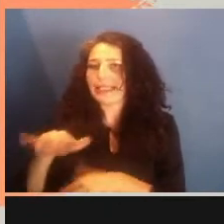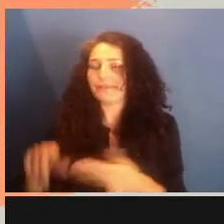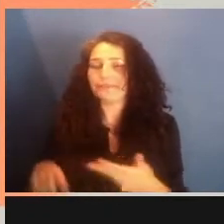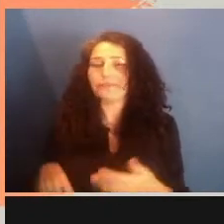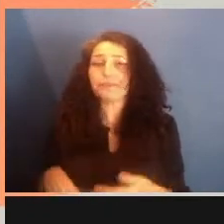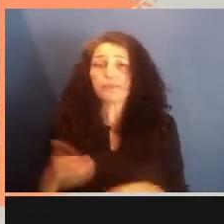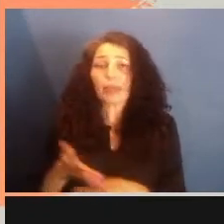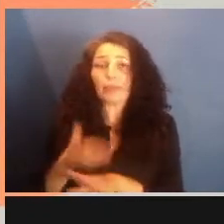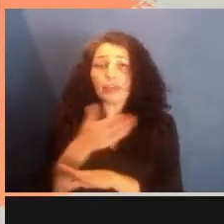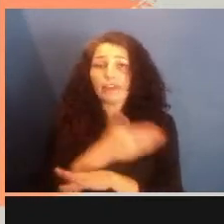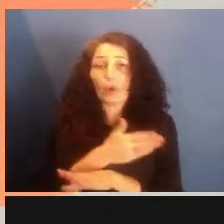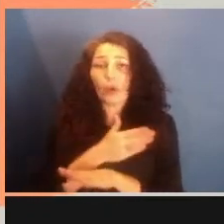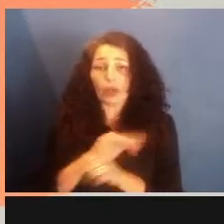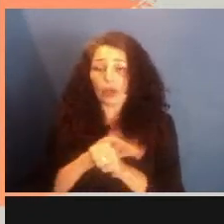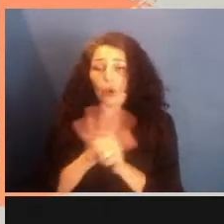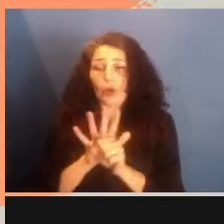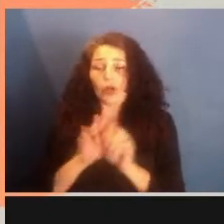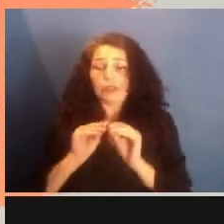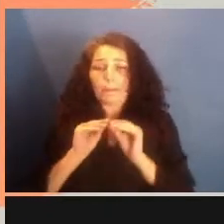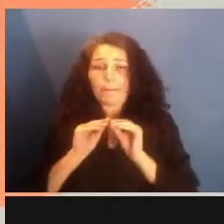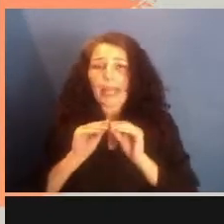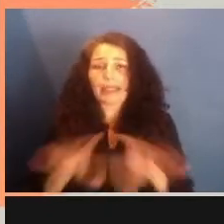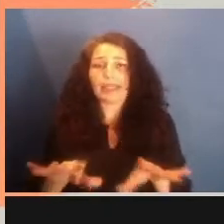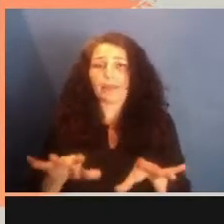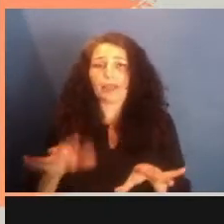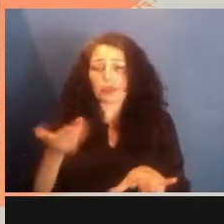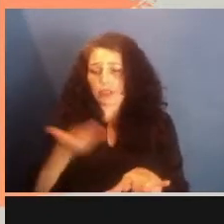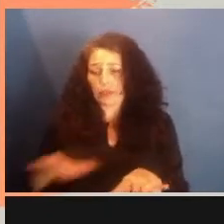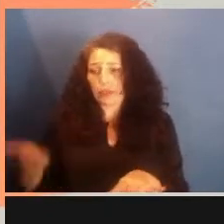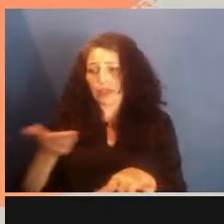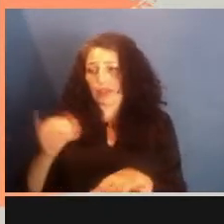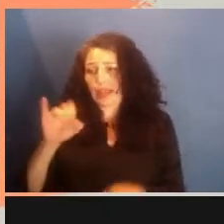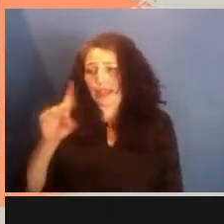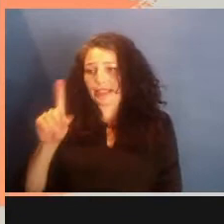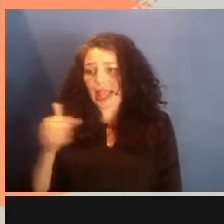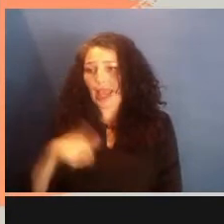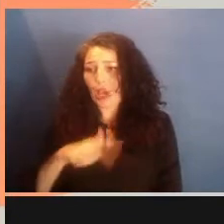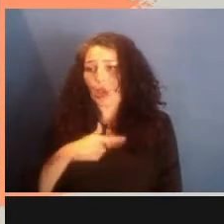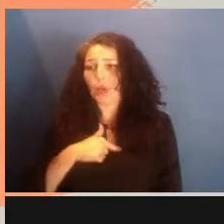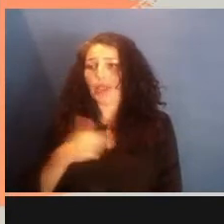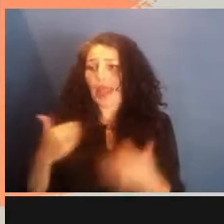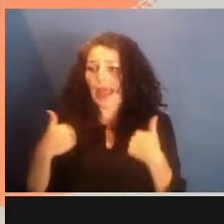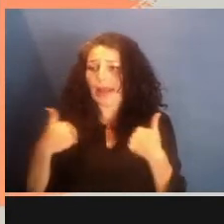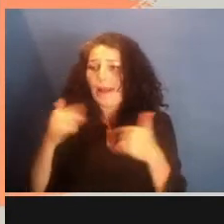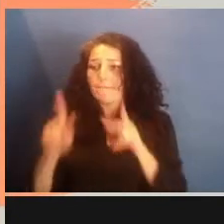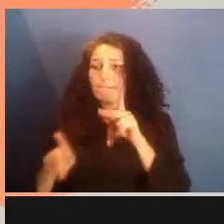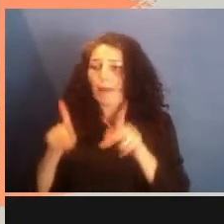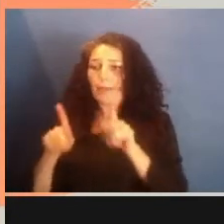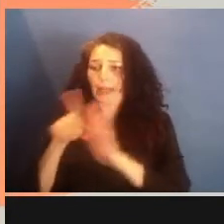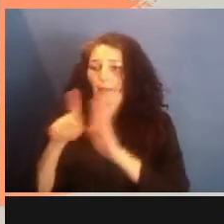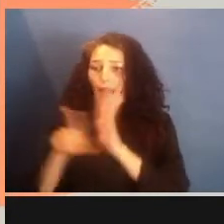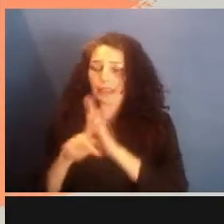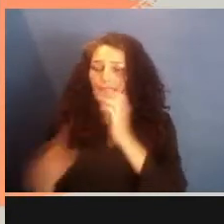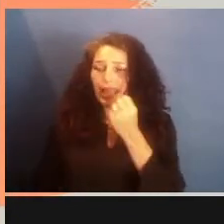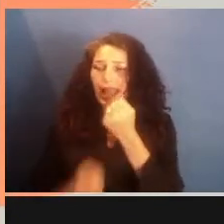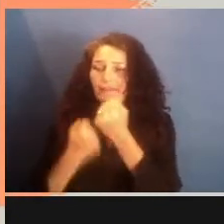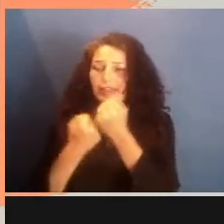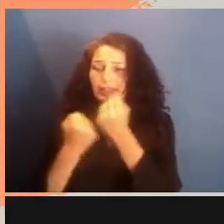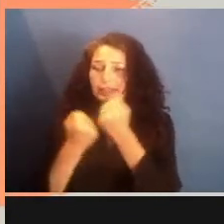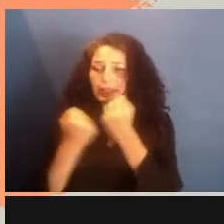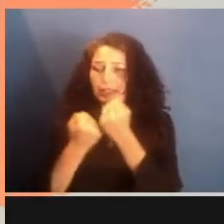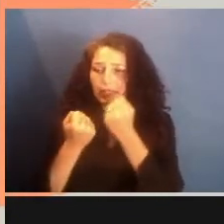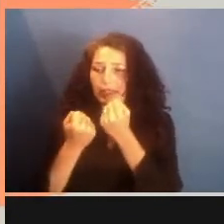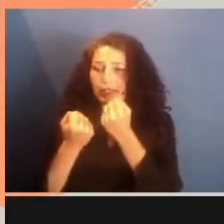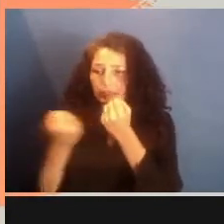Earlier in the pandemic, we at IDA were engaged in some public policy advocacy to